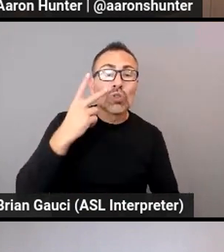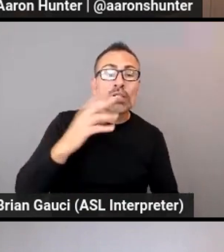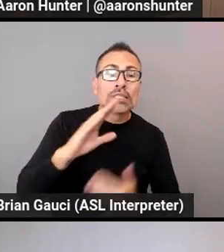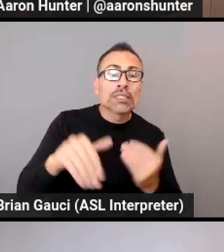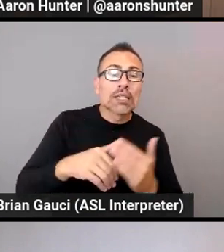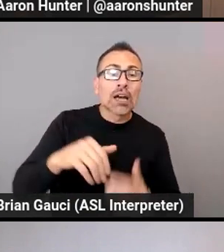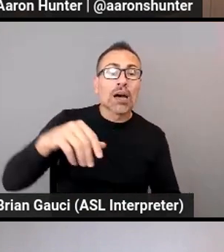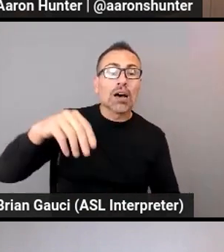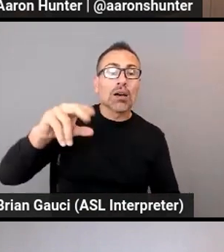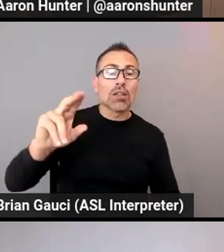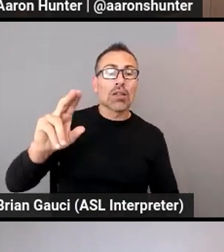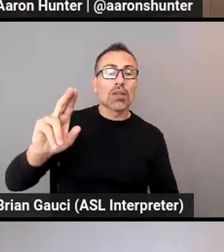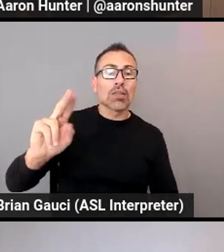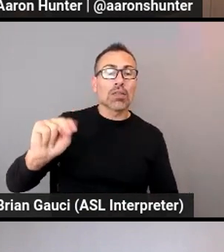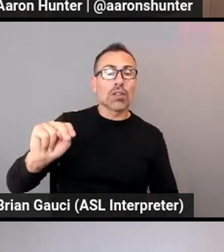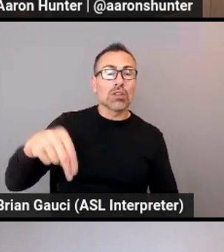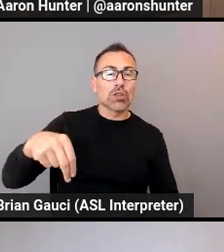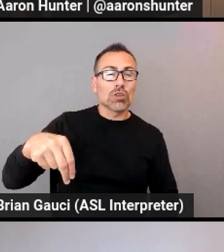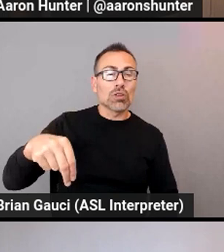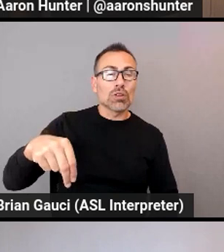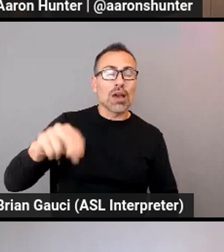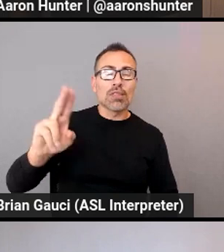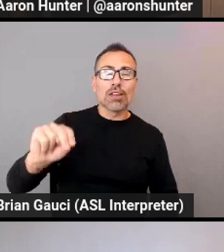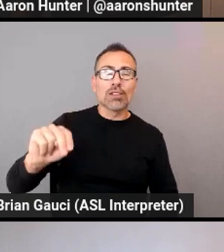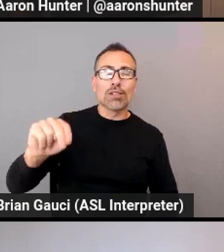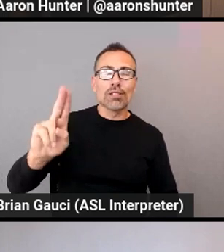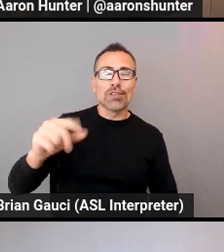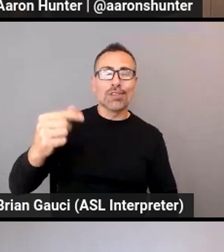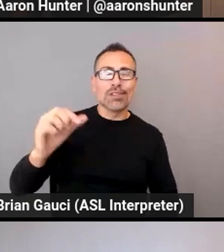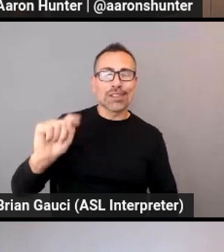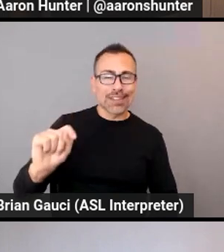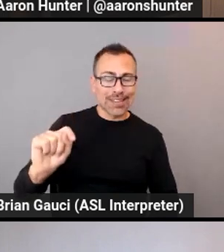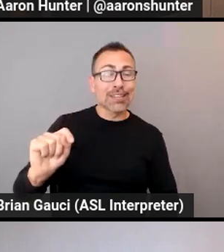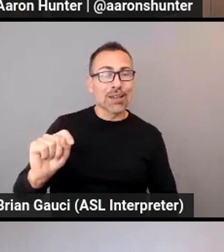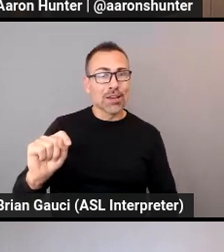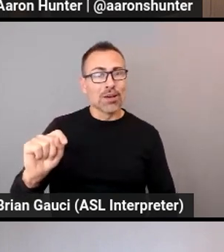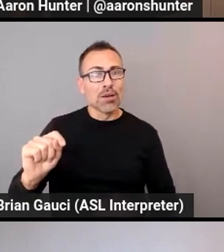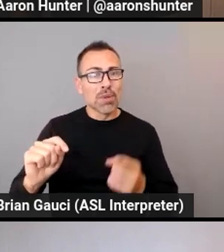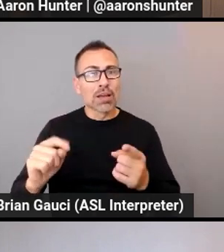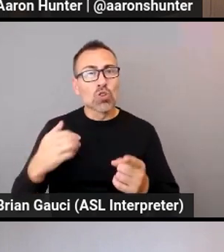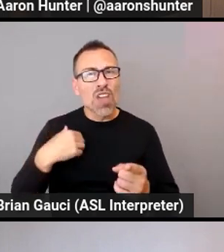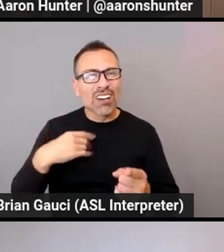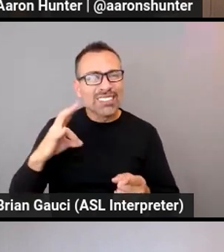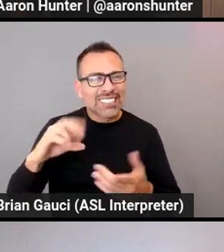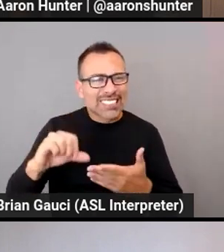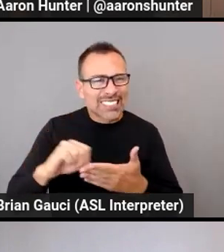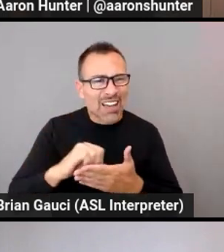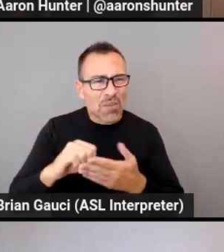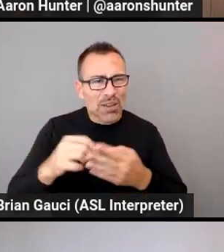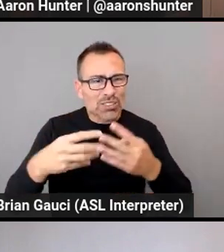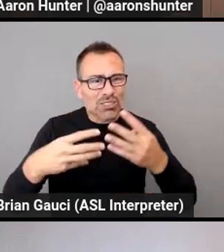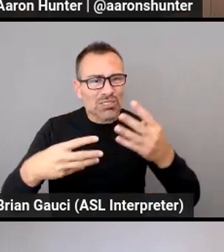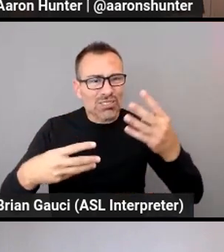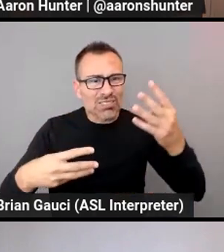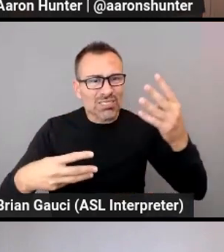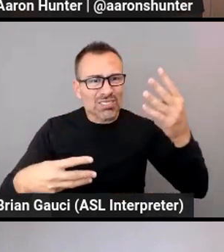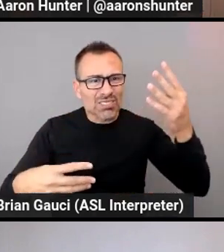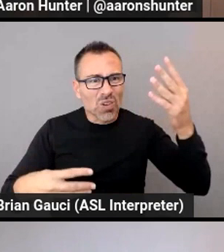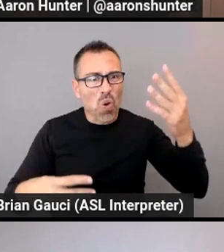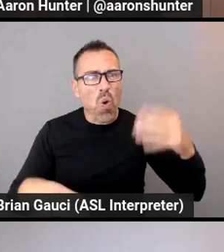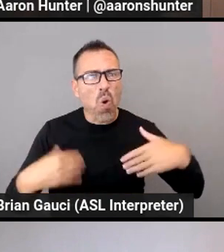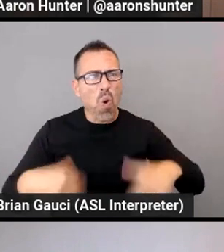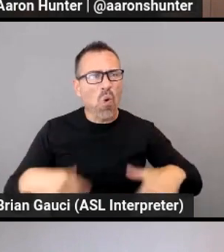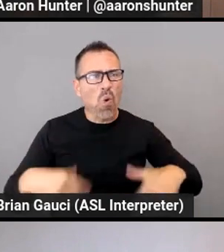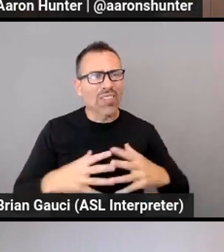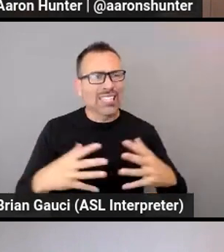packages that are there, 7 pages of just NuGet packages. 7 pages of packages. Wow. That's a lot of hand editing of project files. I know. So that's